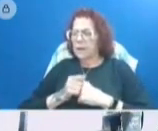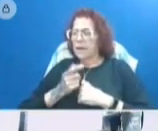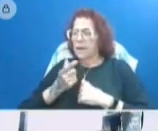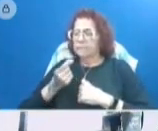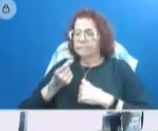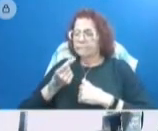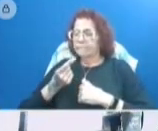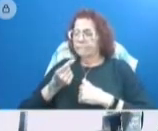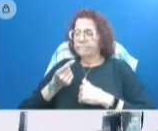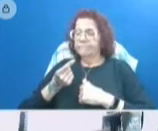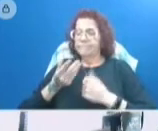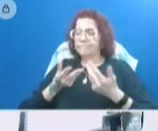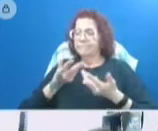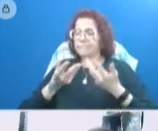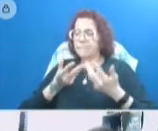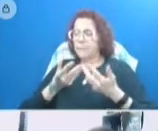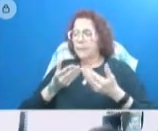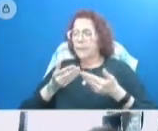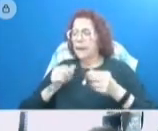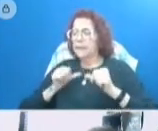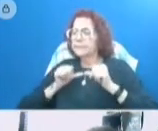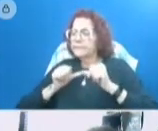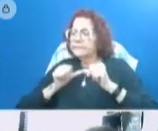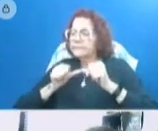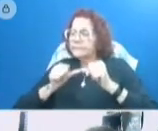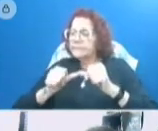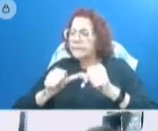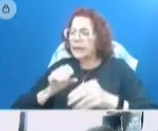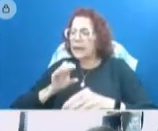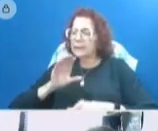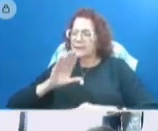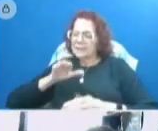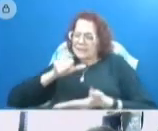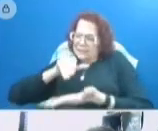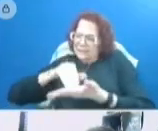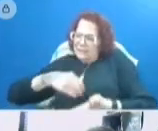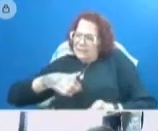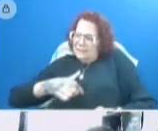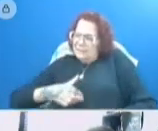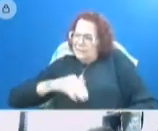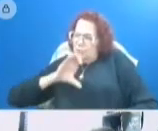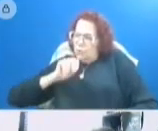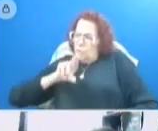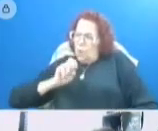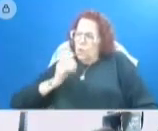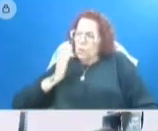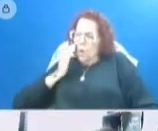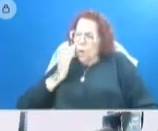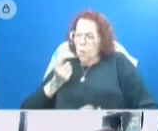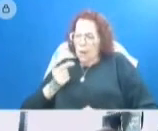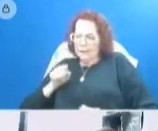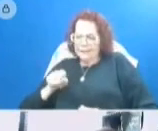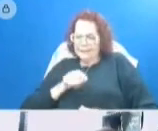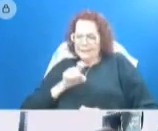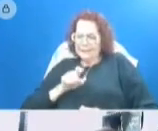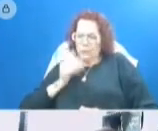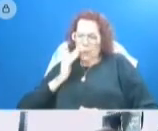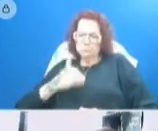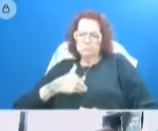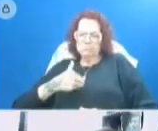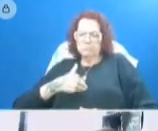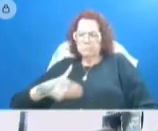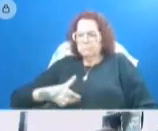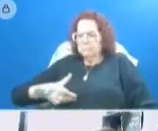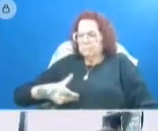a core of election officials that know what they need to know, that them having the certainty of a 4-year